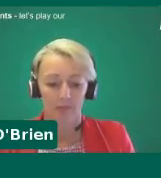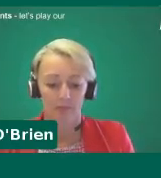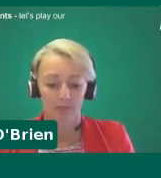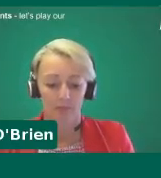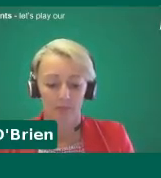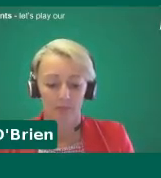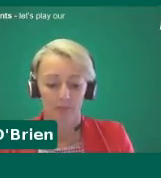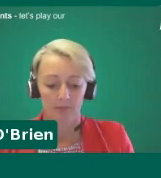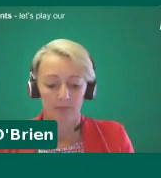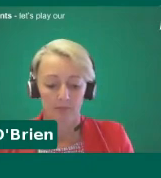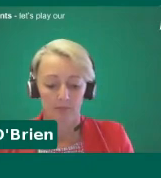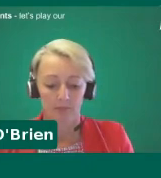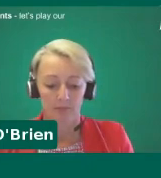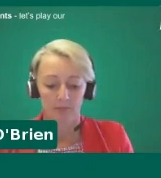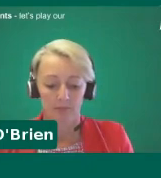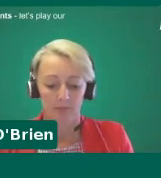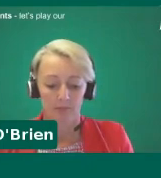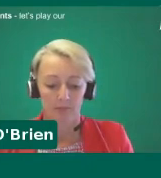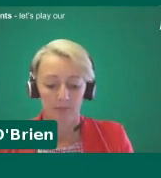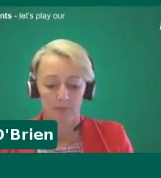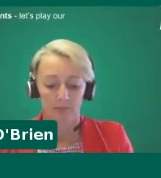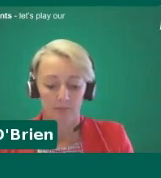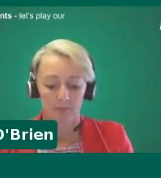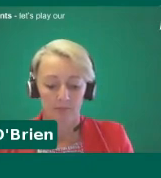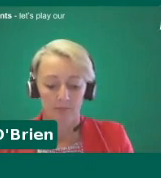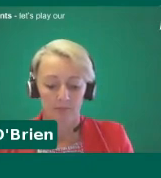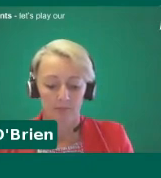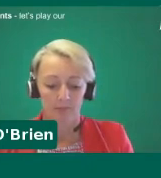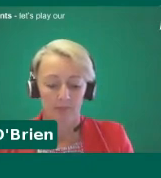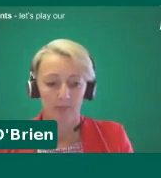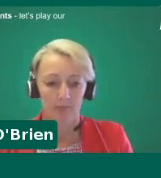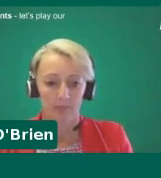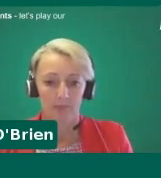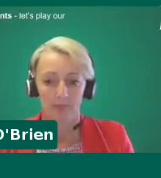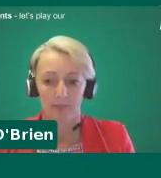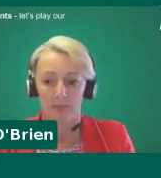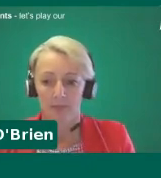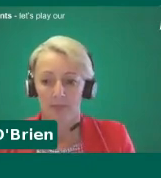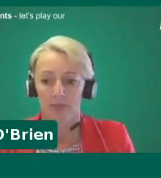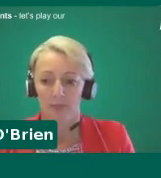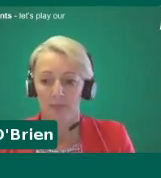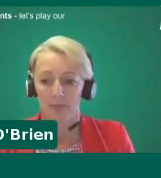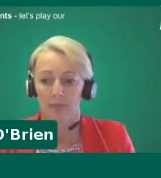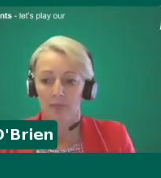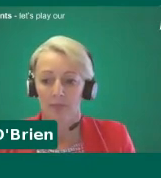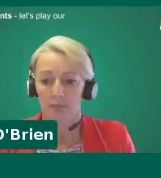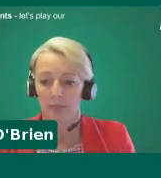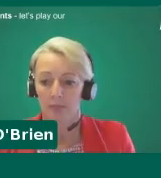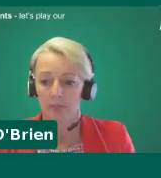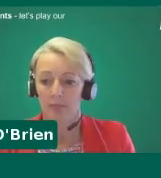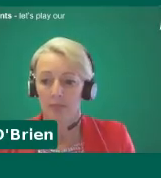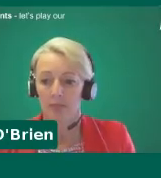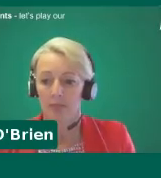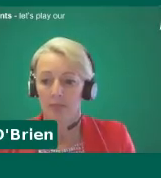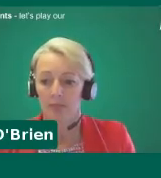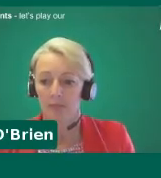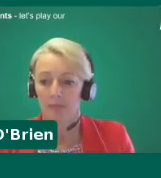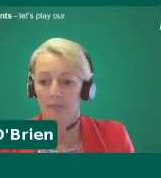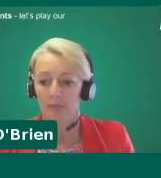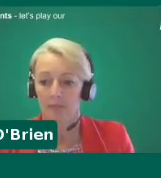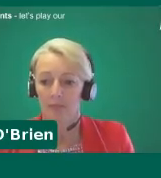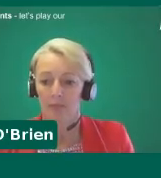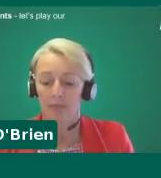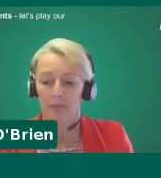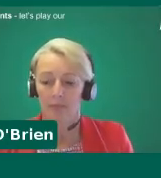These guidelines are for everyone and can encourage all our citizens at every life stage to undertake some